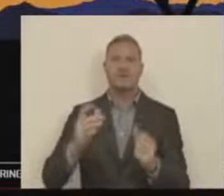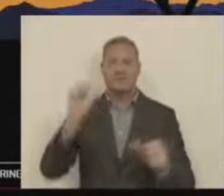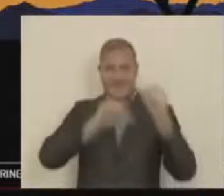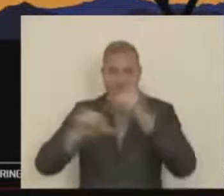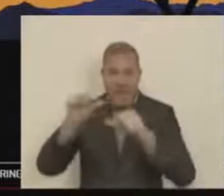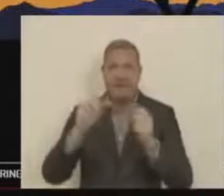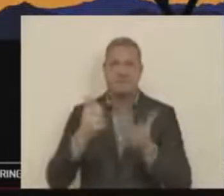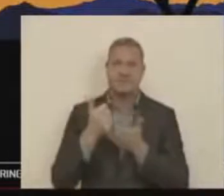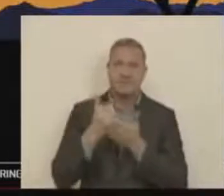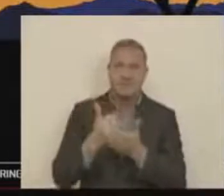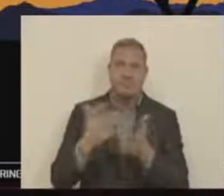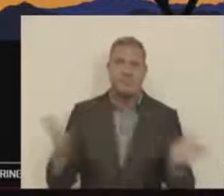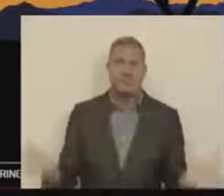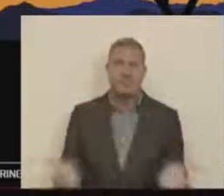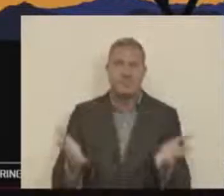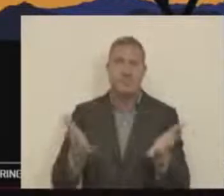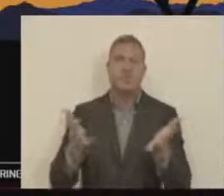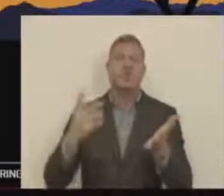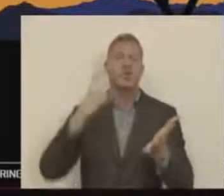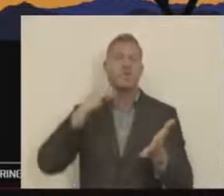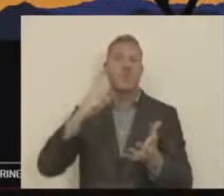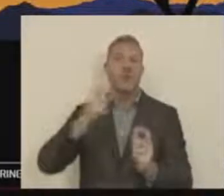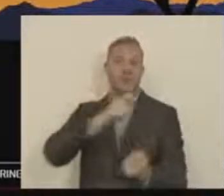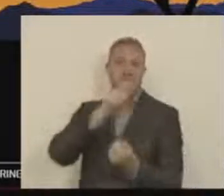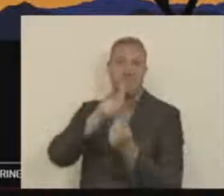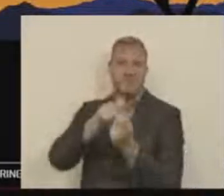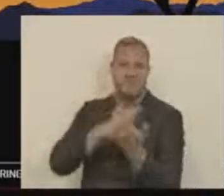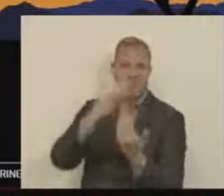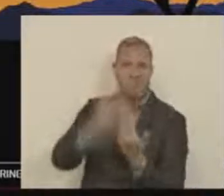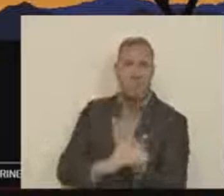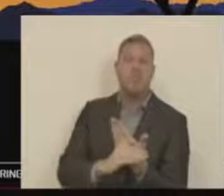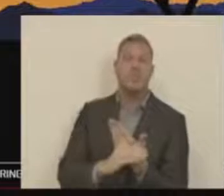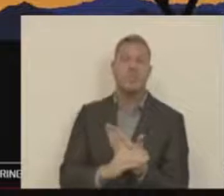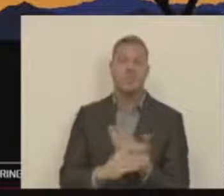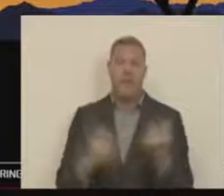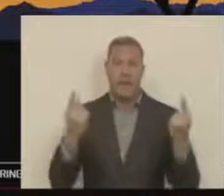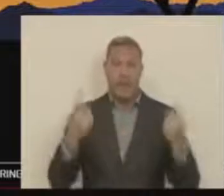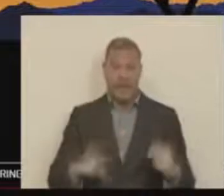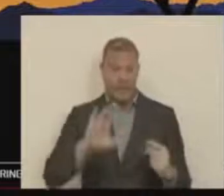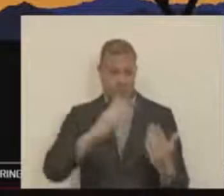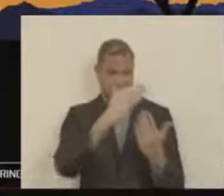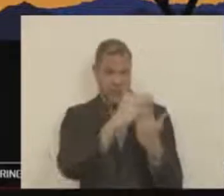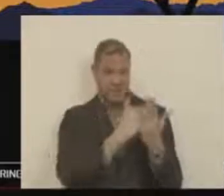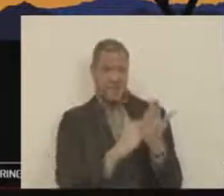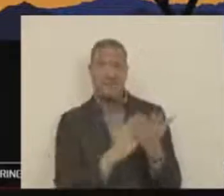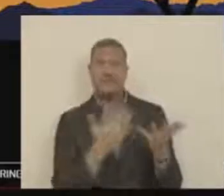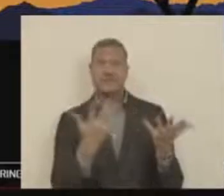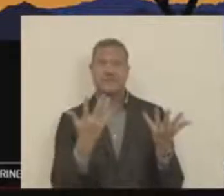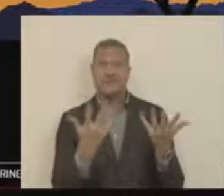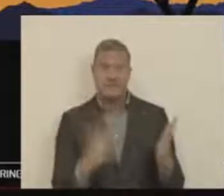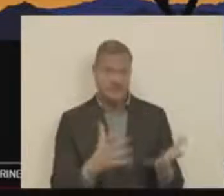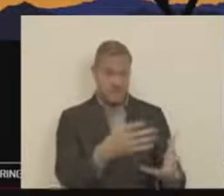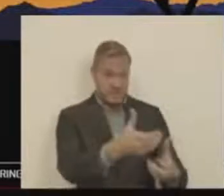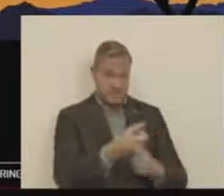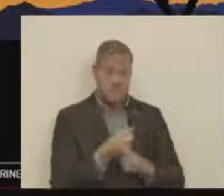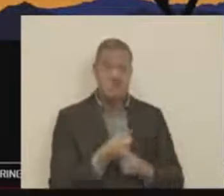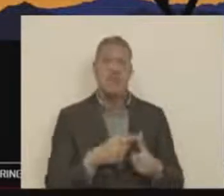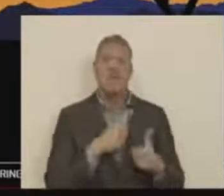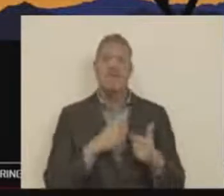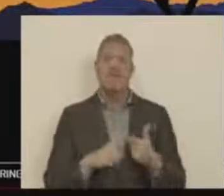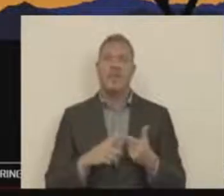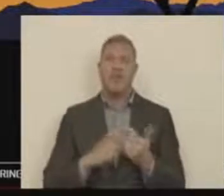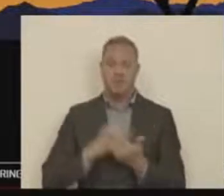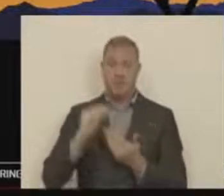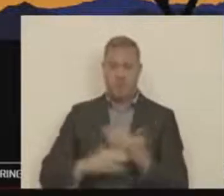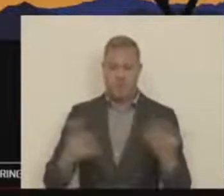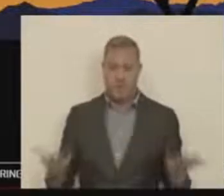programs. Once that list has been put together, then it comes back to the STP program, and then we